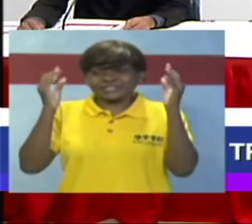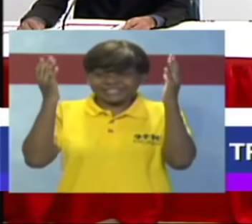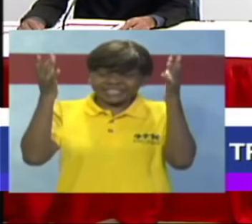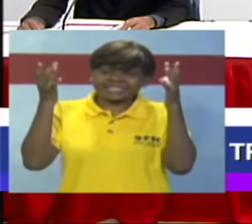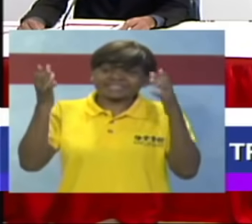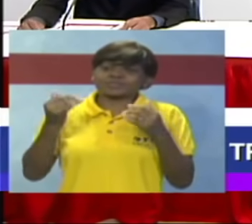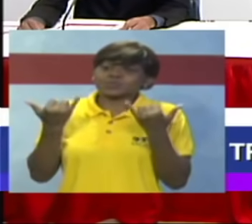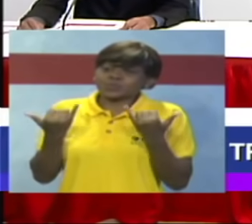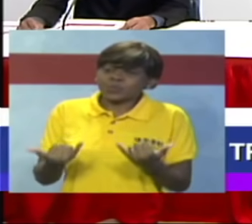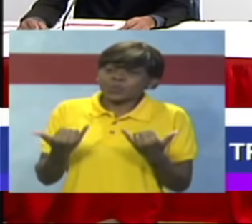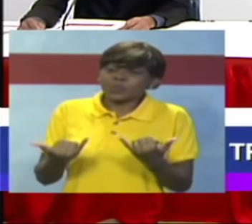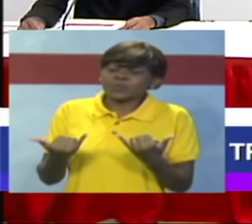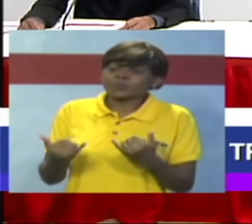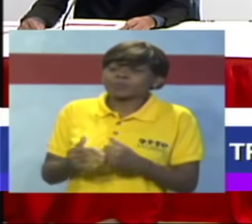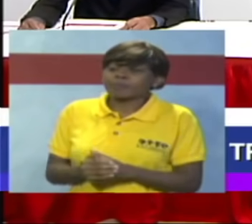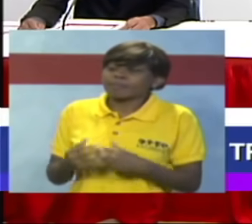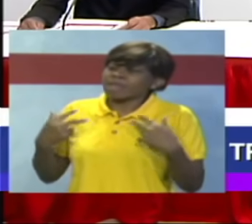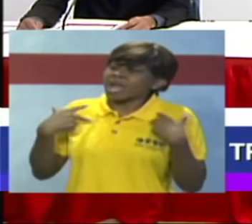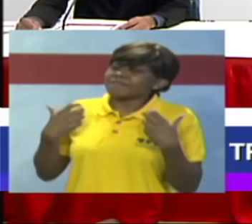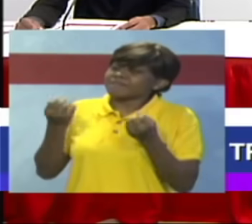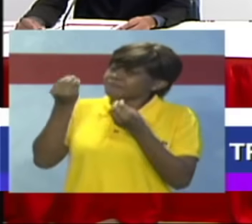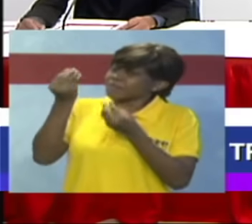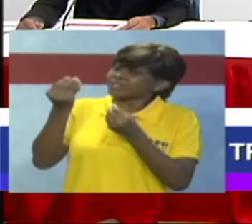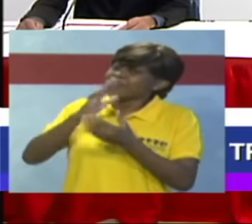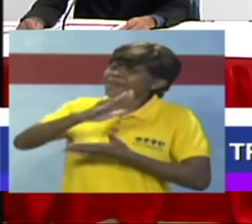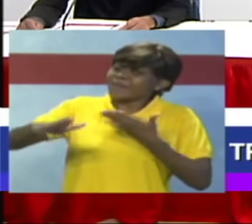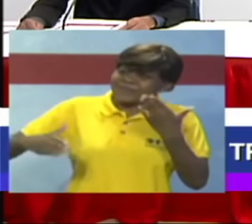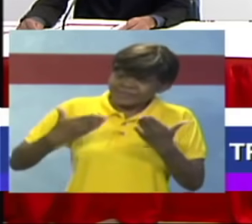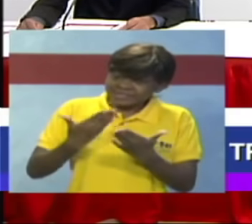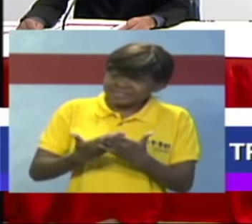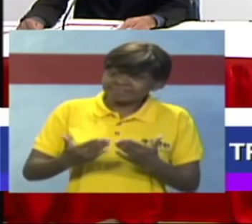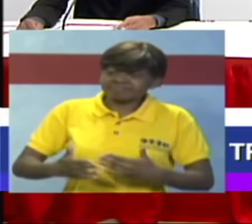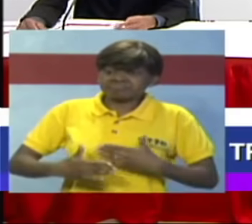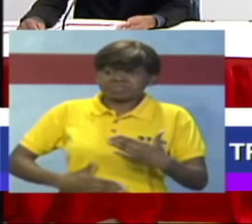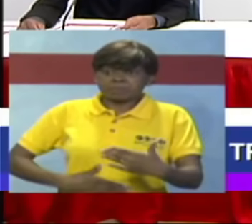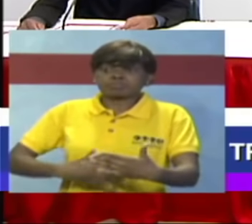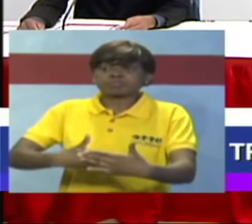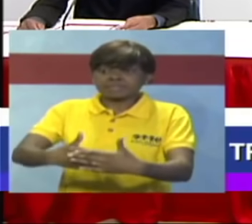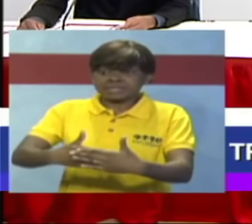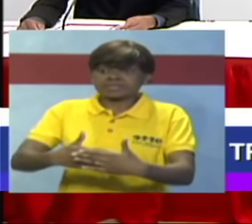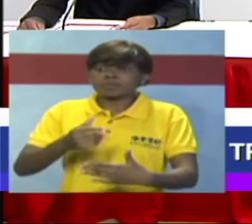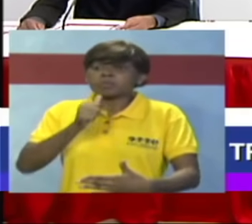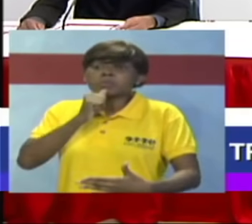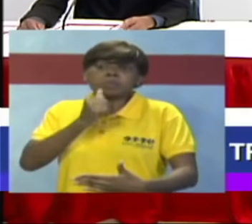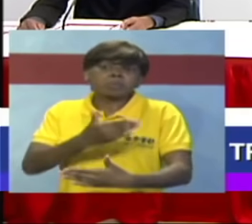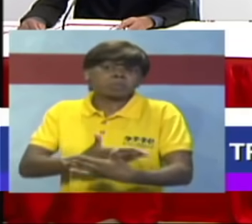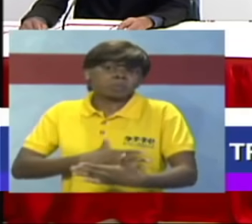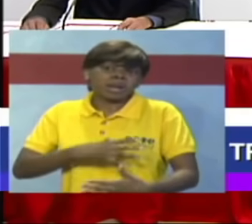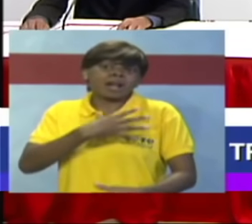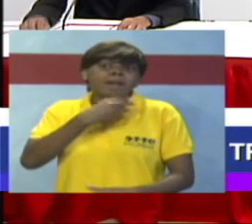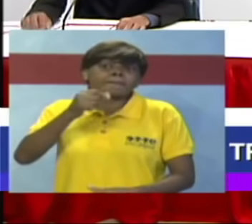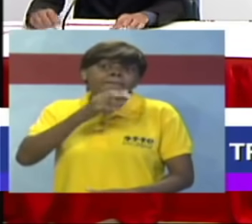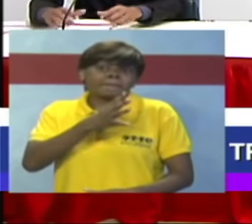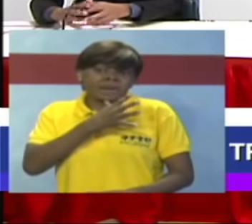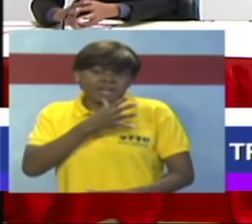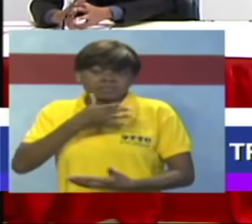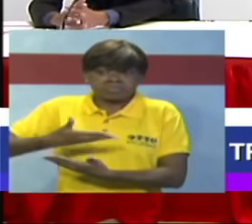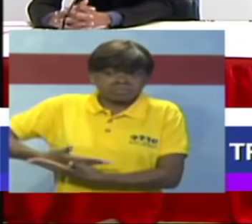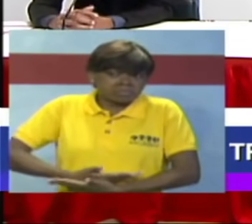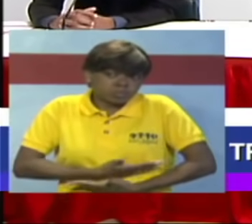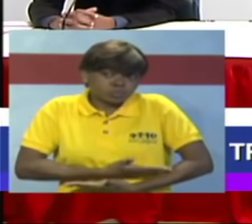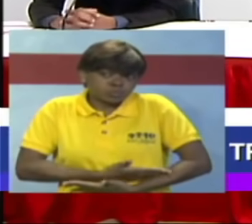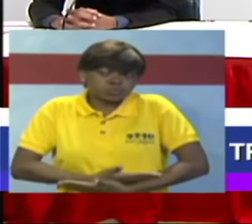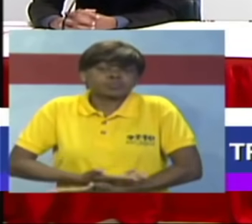Singh to update us on how pregnant women and breastfeeding mothers have been faring in these current COVID-19